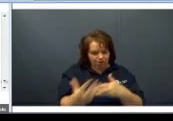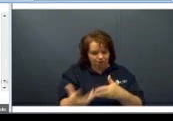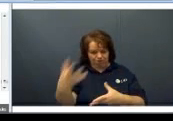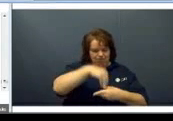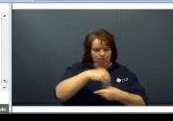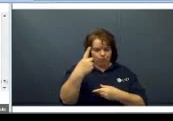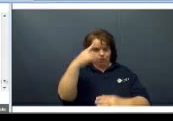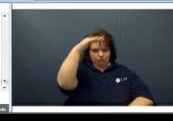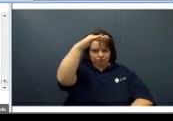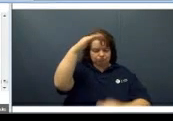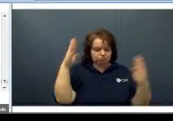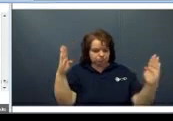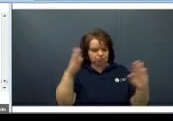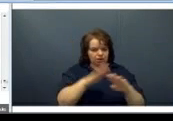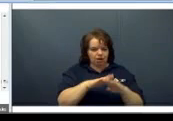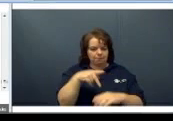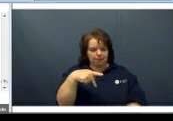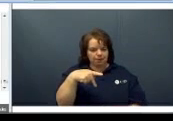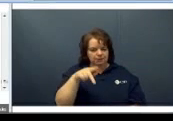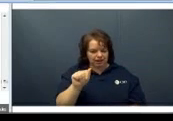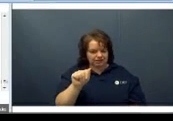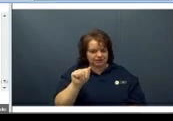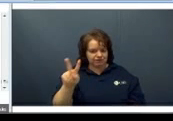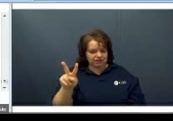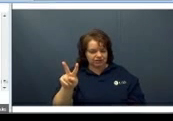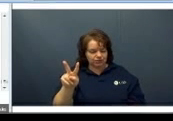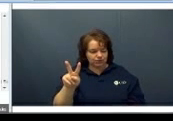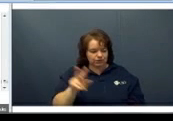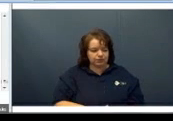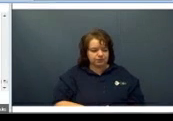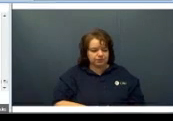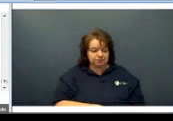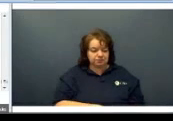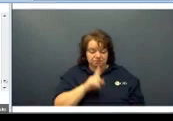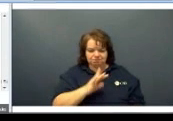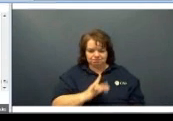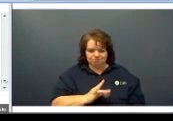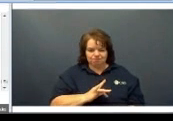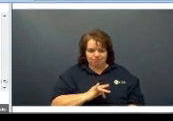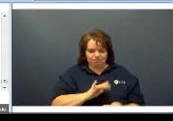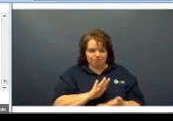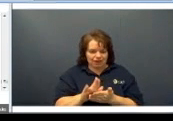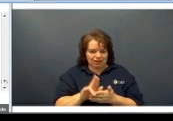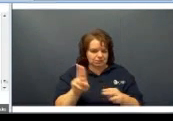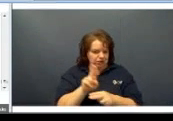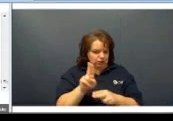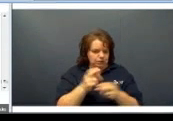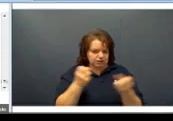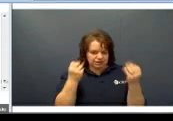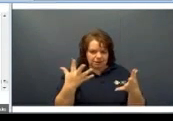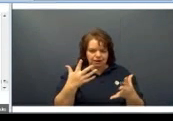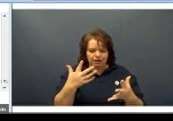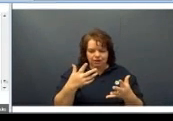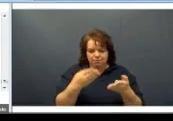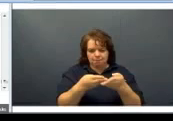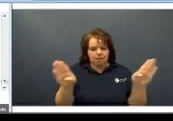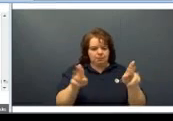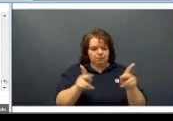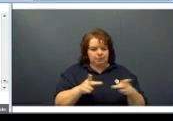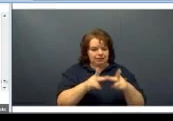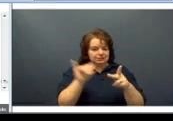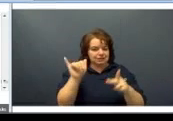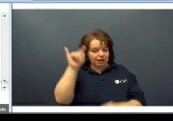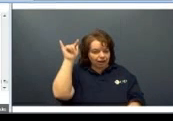web chat, web information. All those kinds of things are available in this public video phone. And it is in